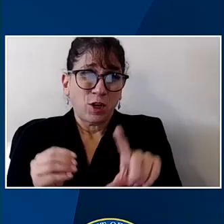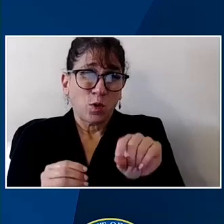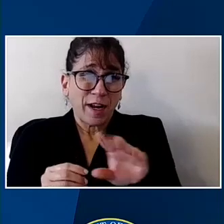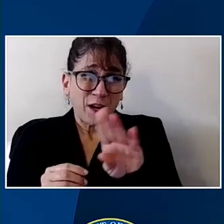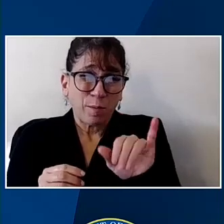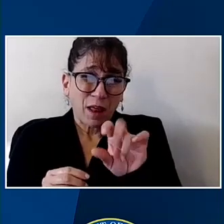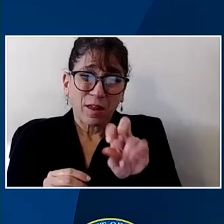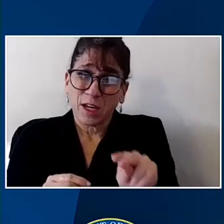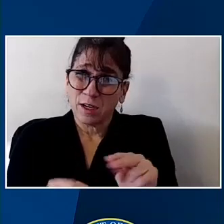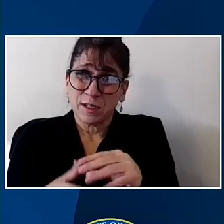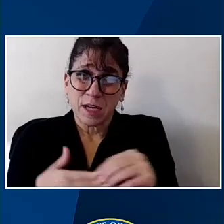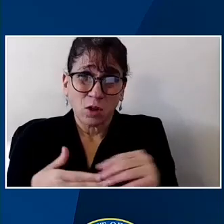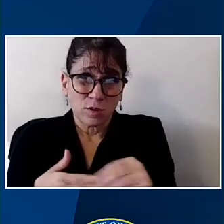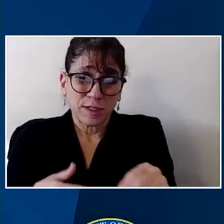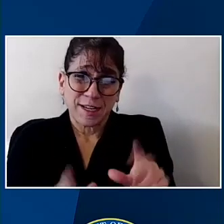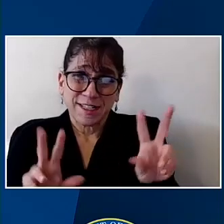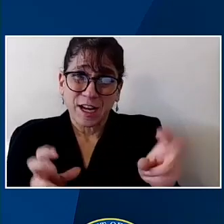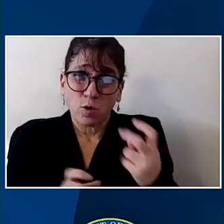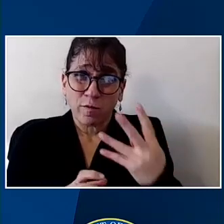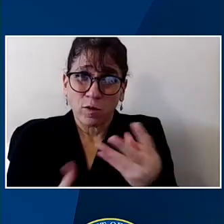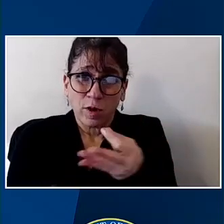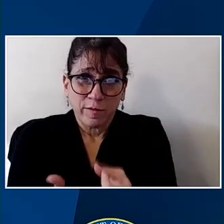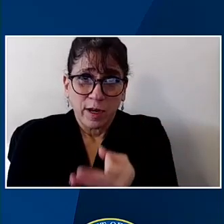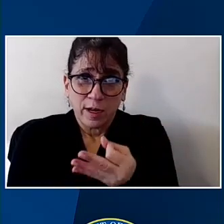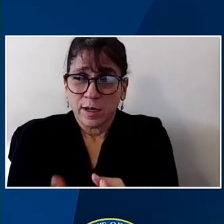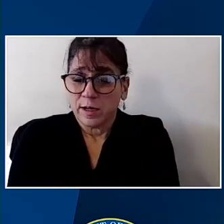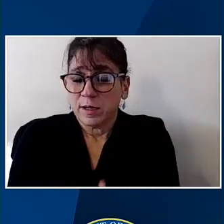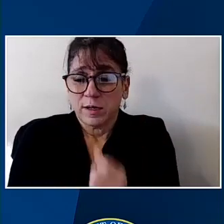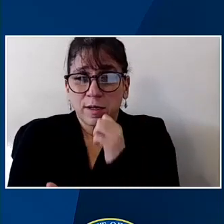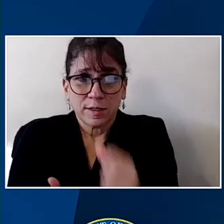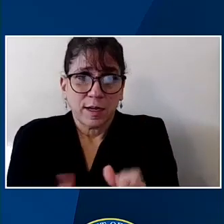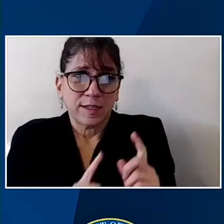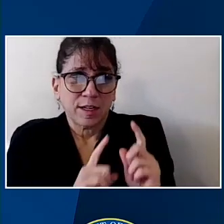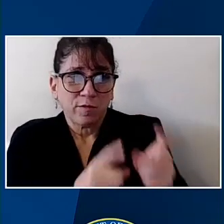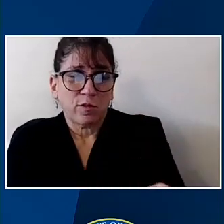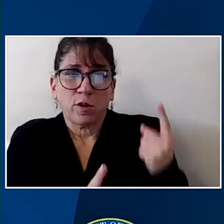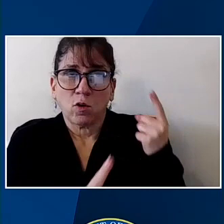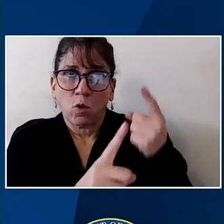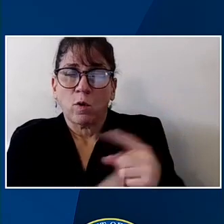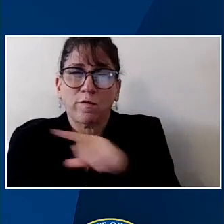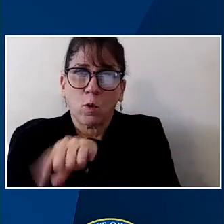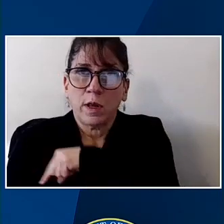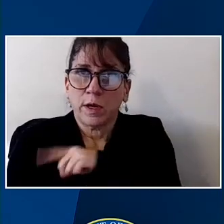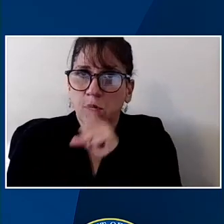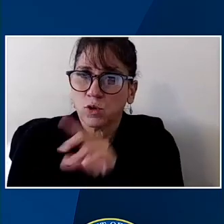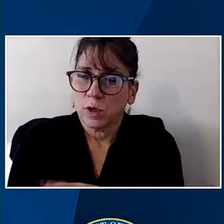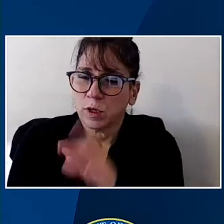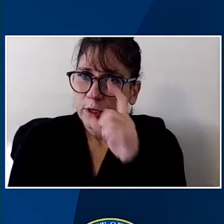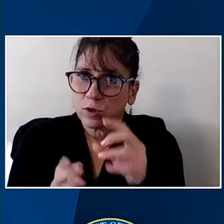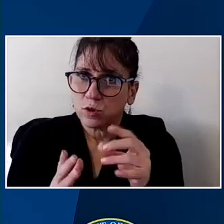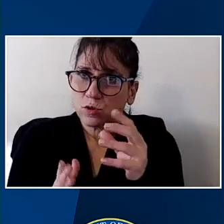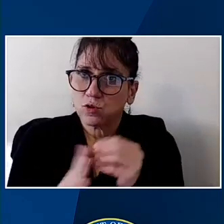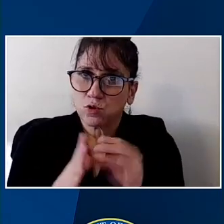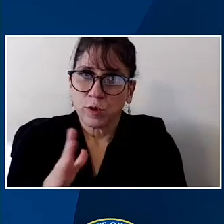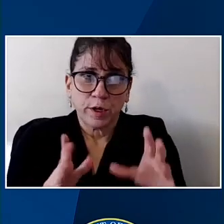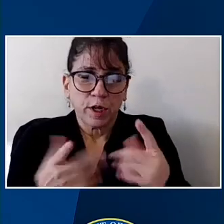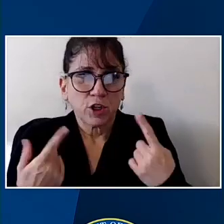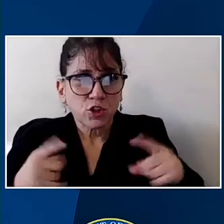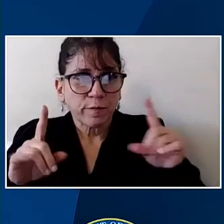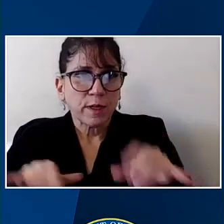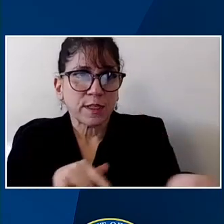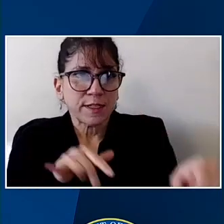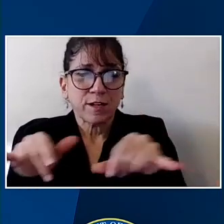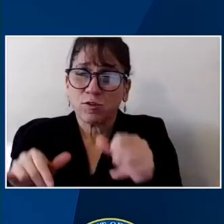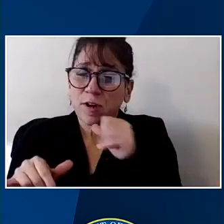funding. Accreditation is not delivering on its goal of quality assurance, largely because student achievement standards are not effectively implemented